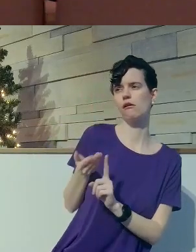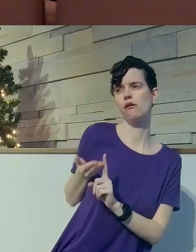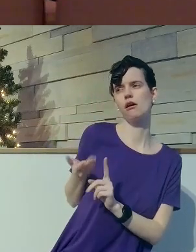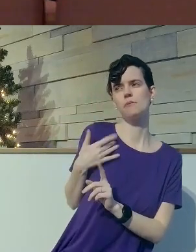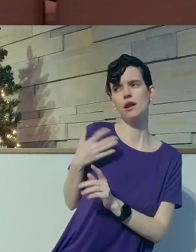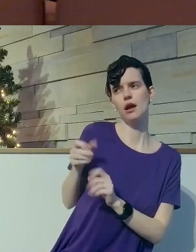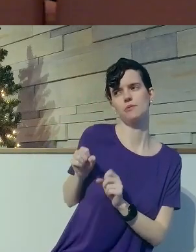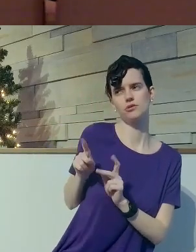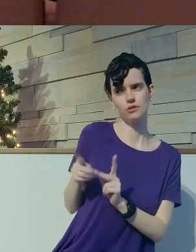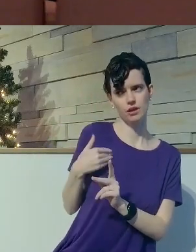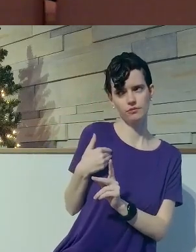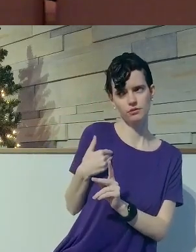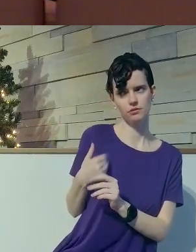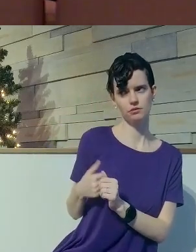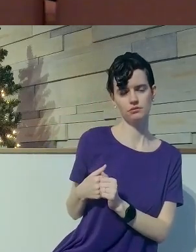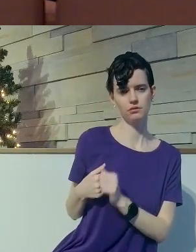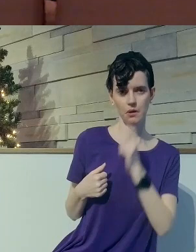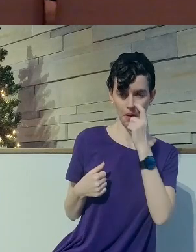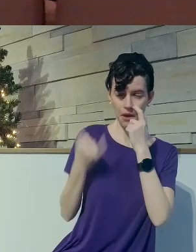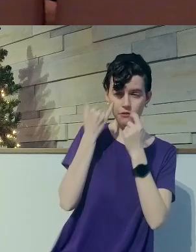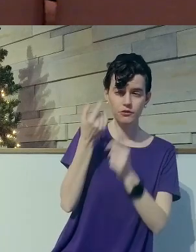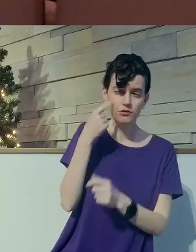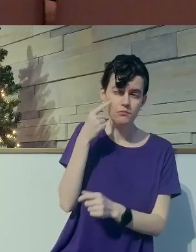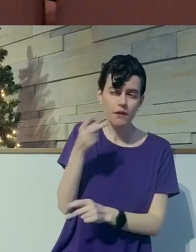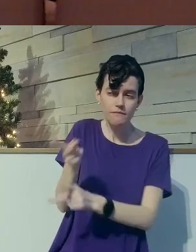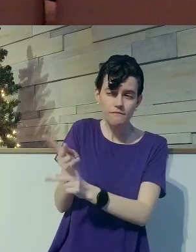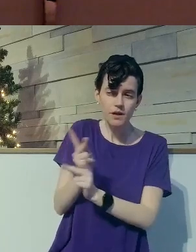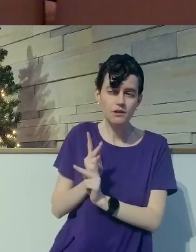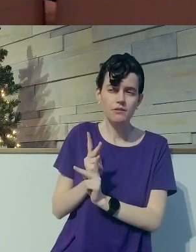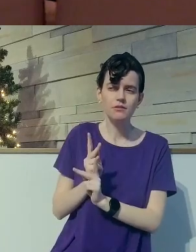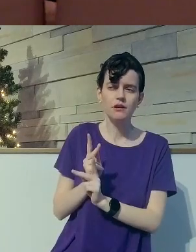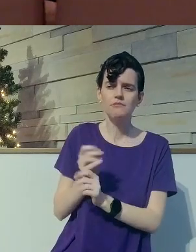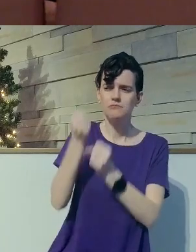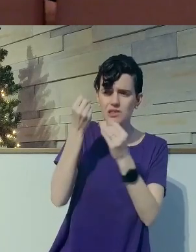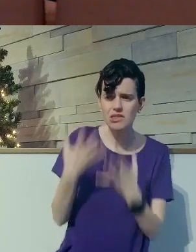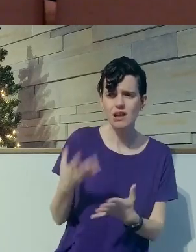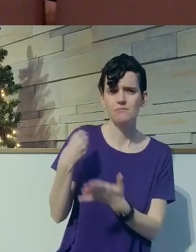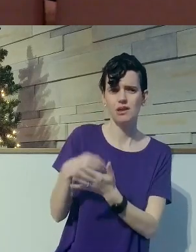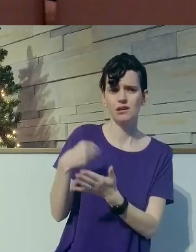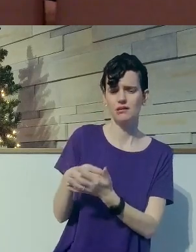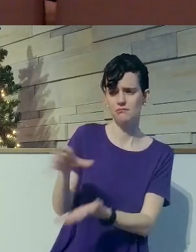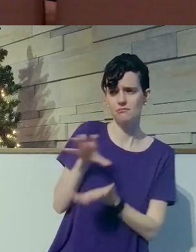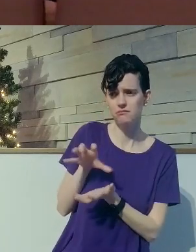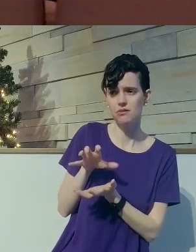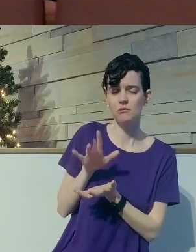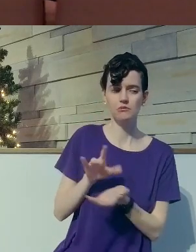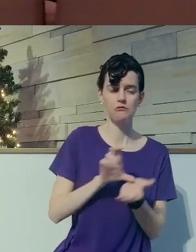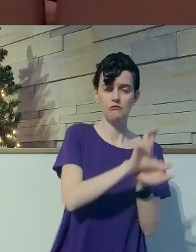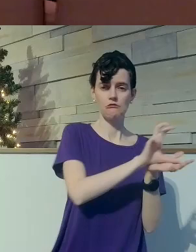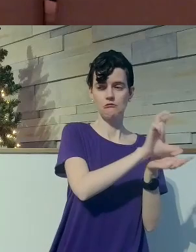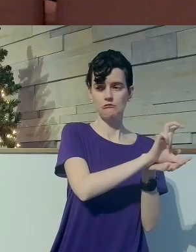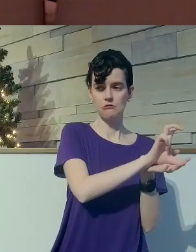an opportunity that he had, that if Joseph would loan him a large amount of money, he would invest it.